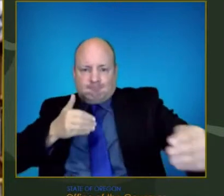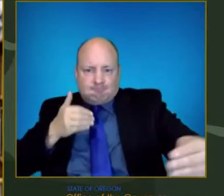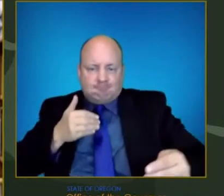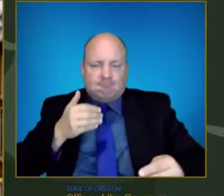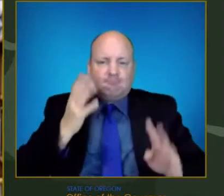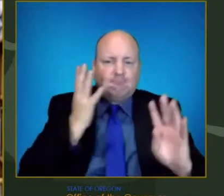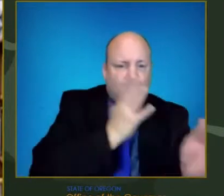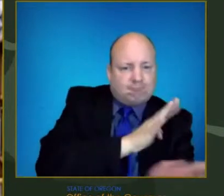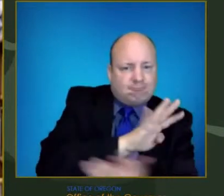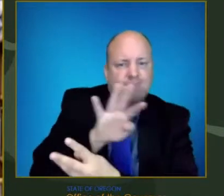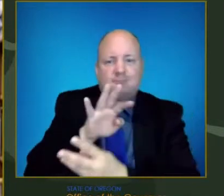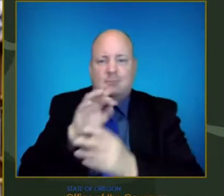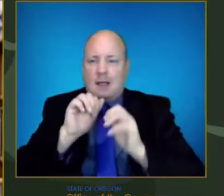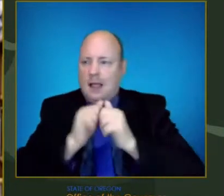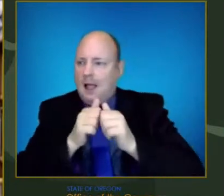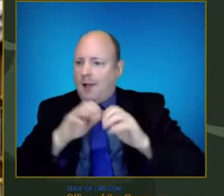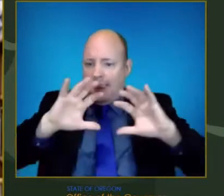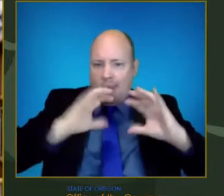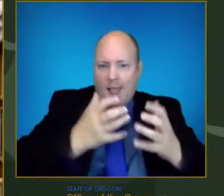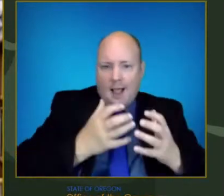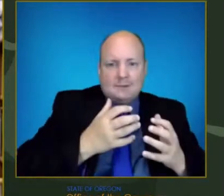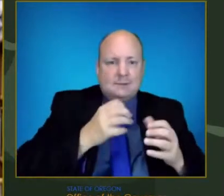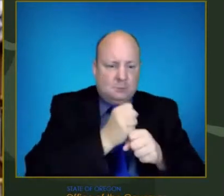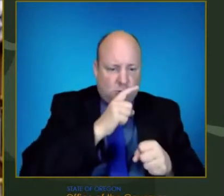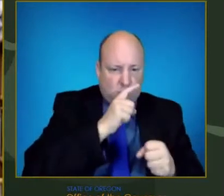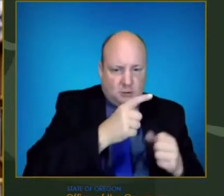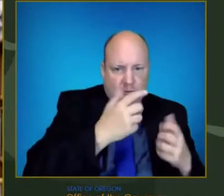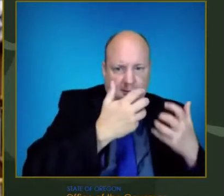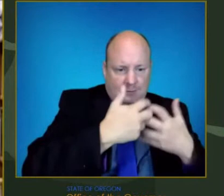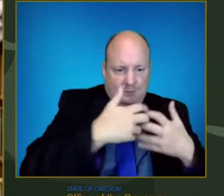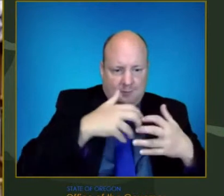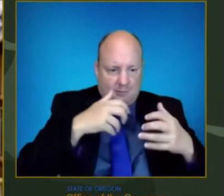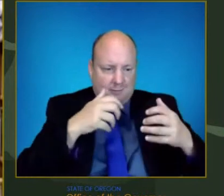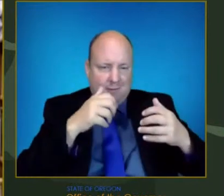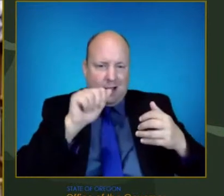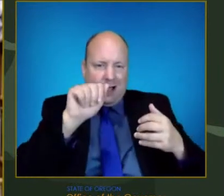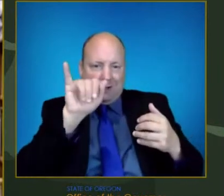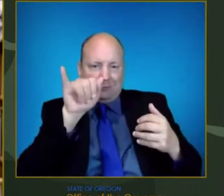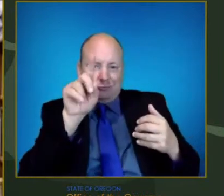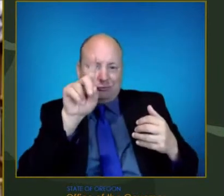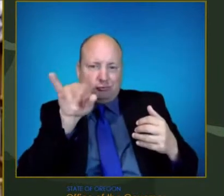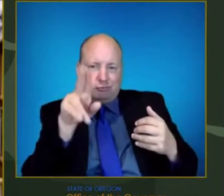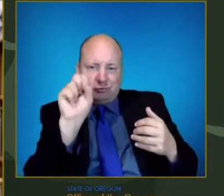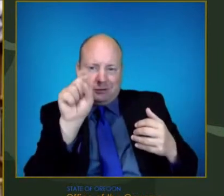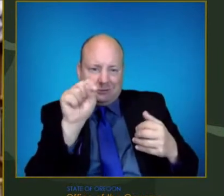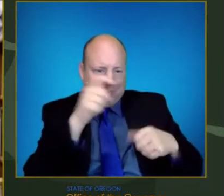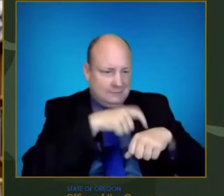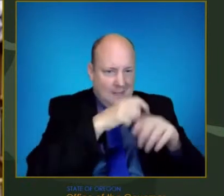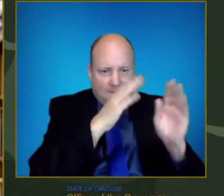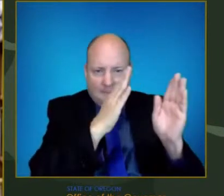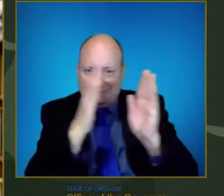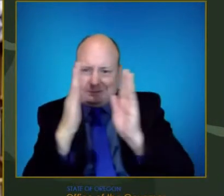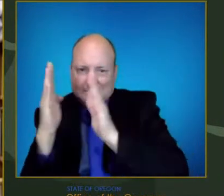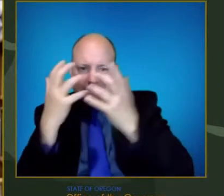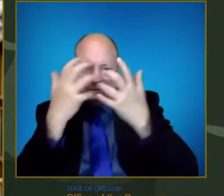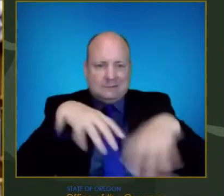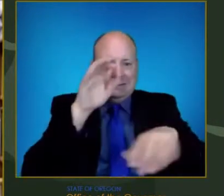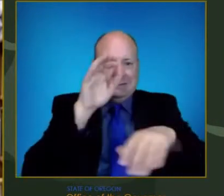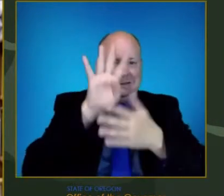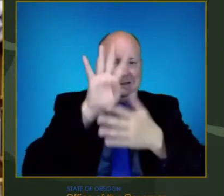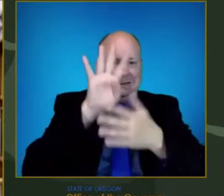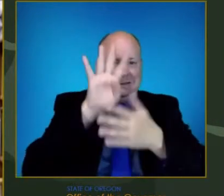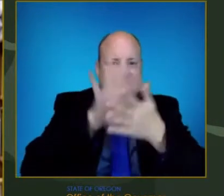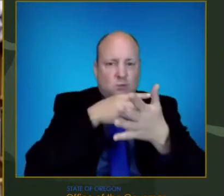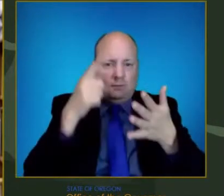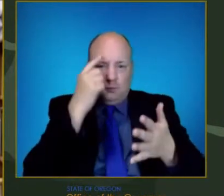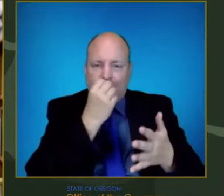for students to be within close contact for 15 cumulative minutes during the school day, and still try to operate